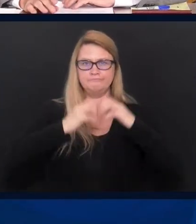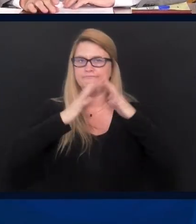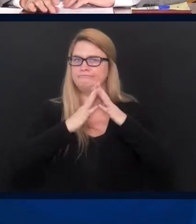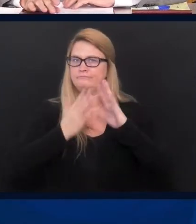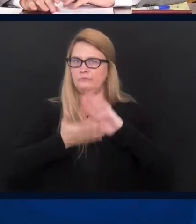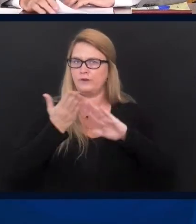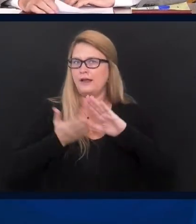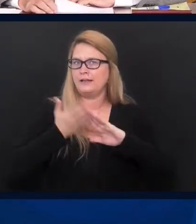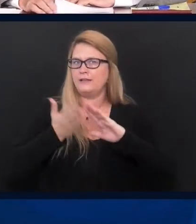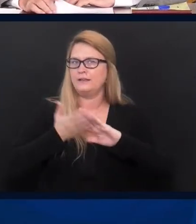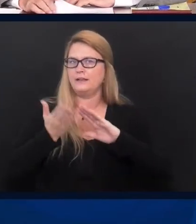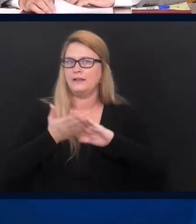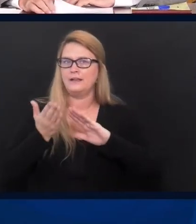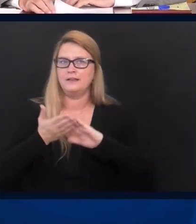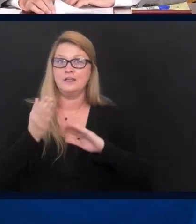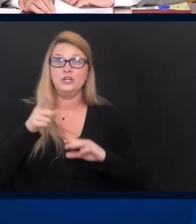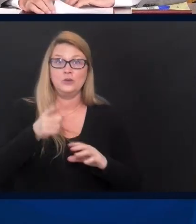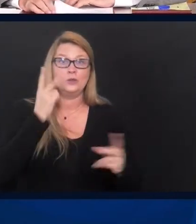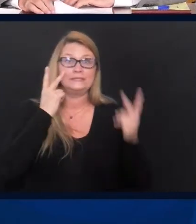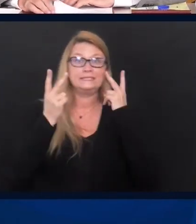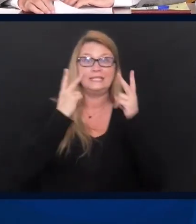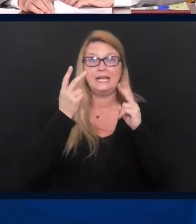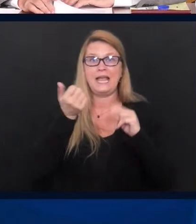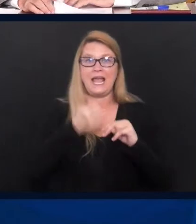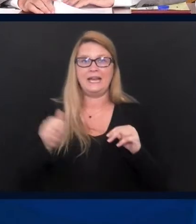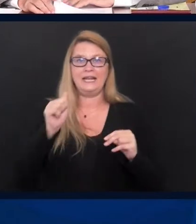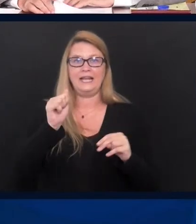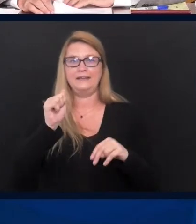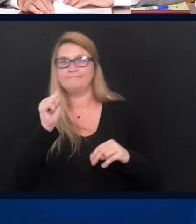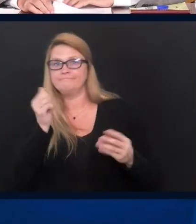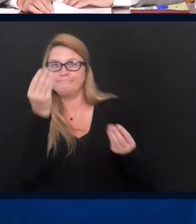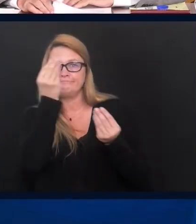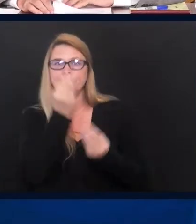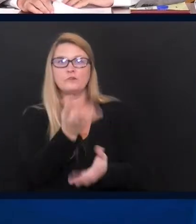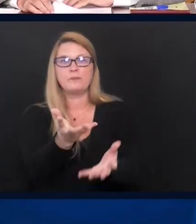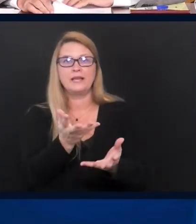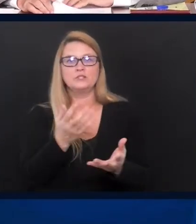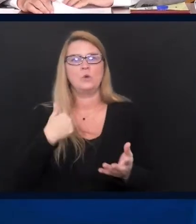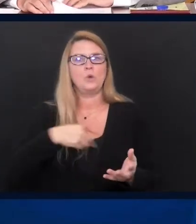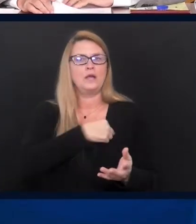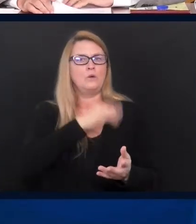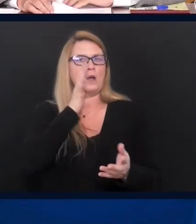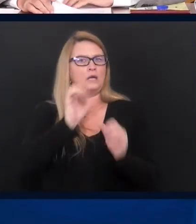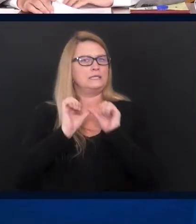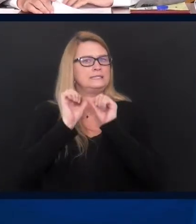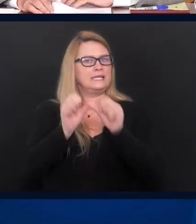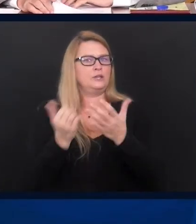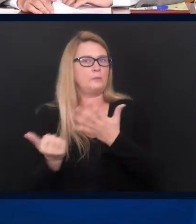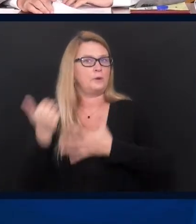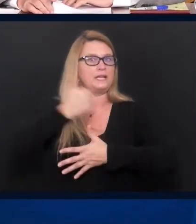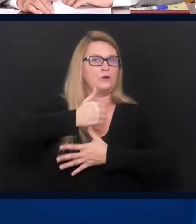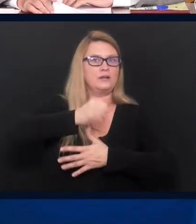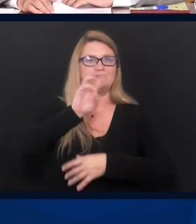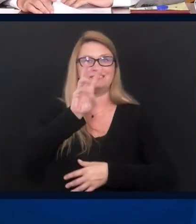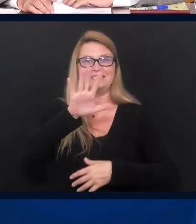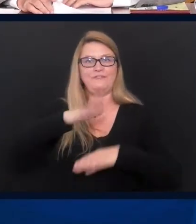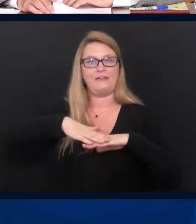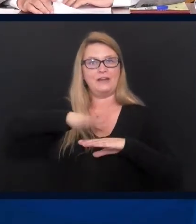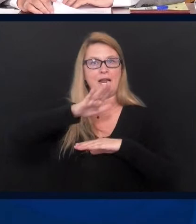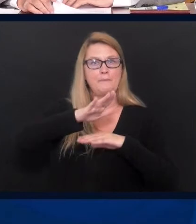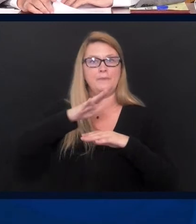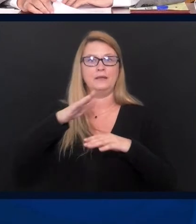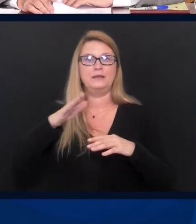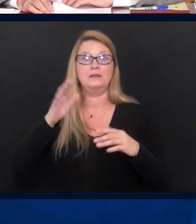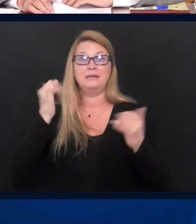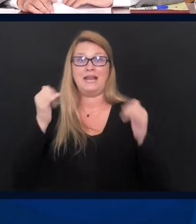notice, alerts, and we will continue to prioritize those 65 and above, but we've